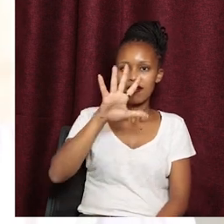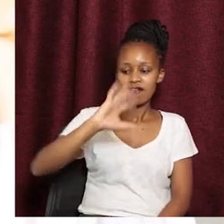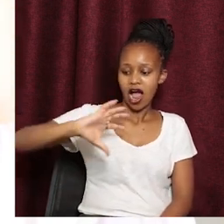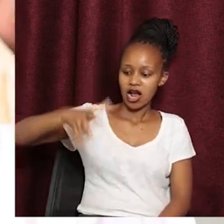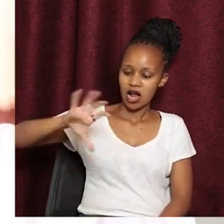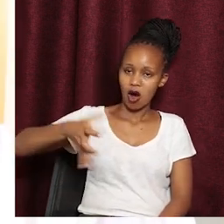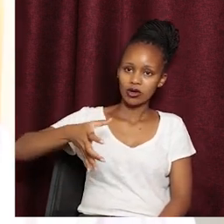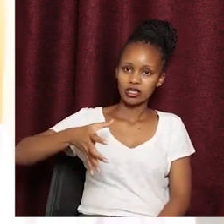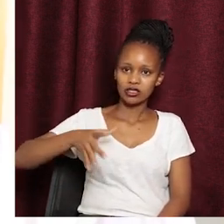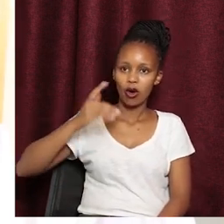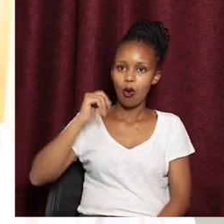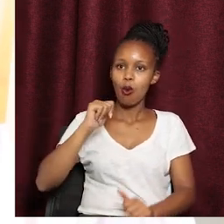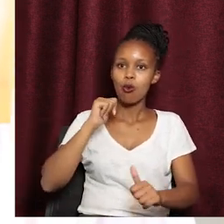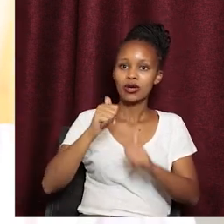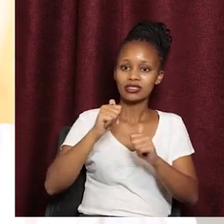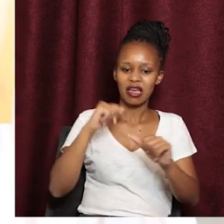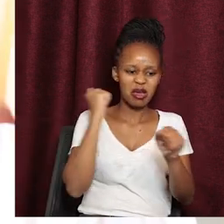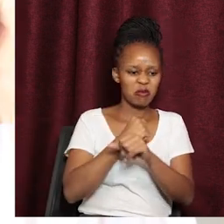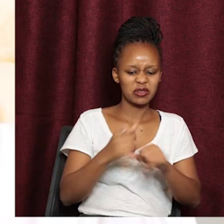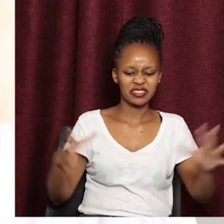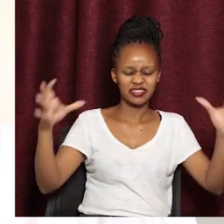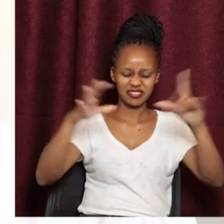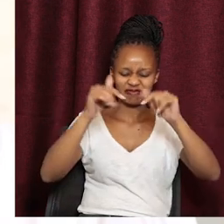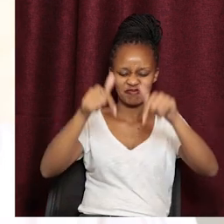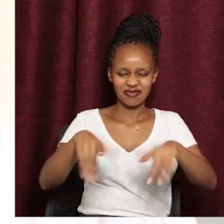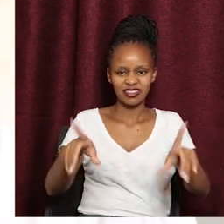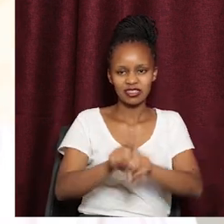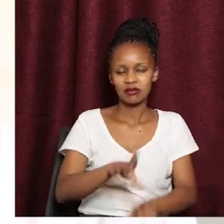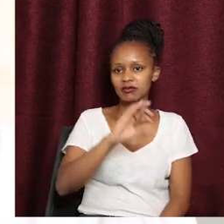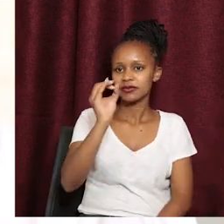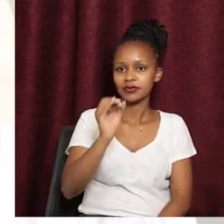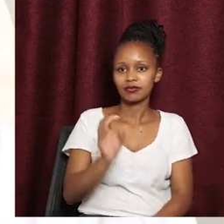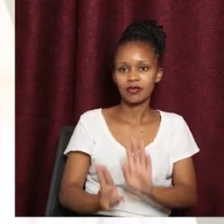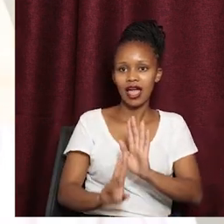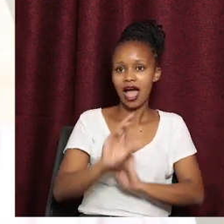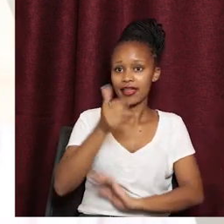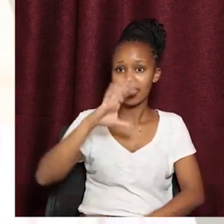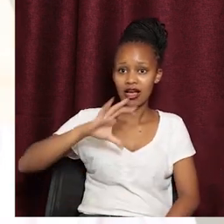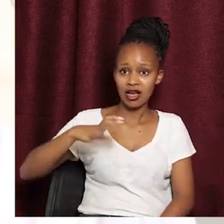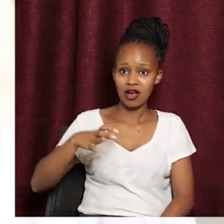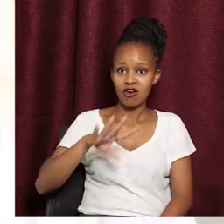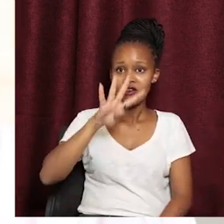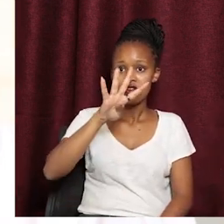able to congregate as we do today, and other counties, other 42 counties.